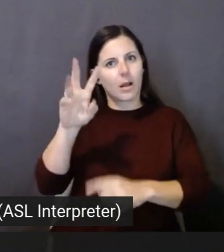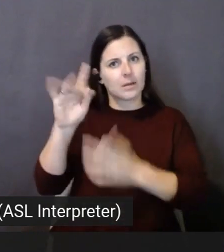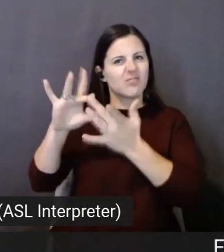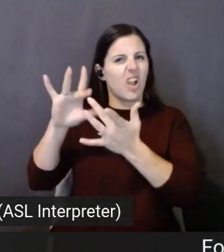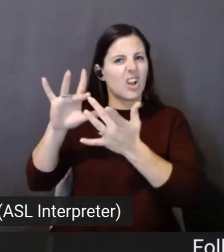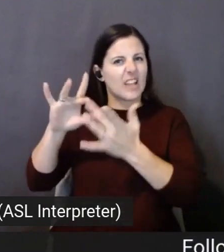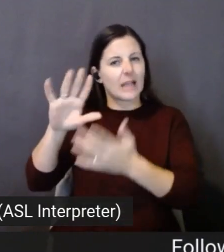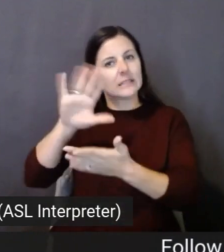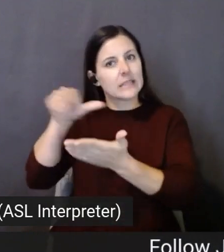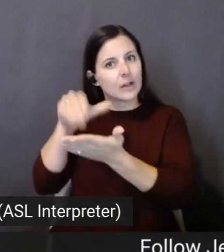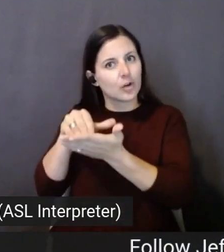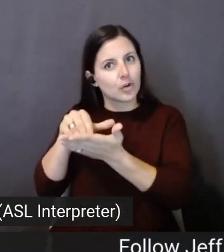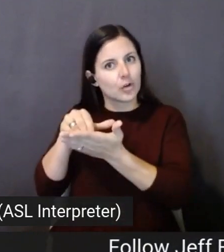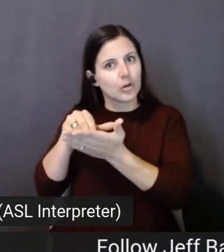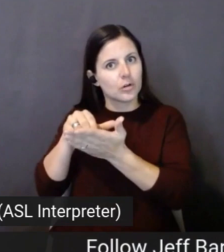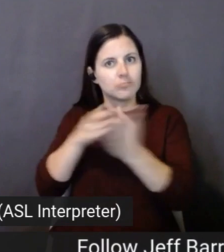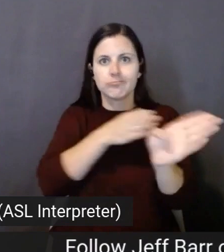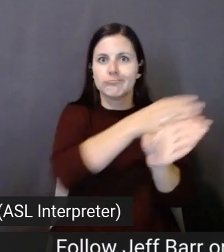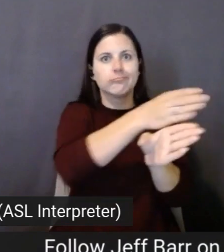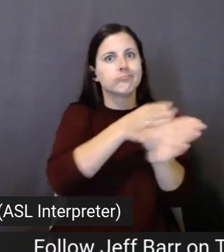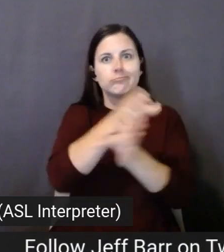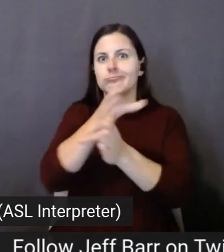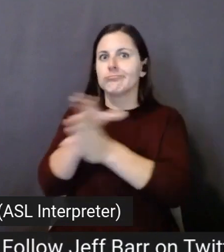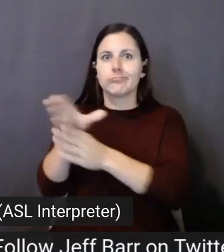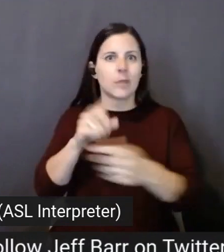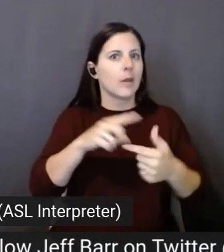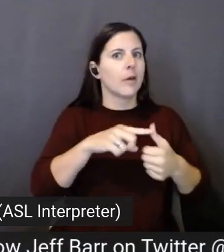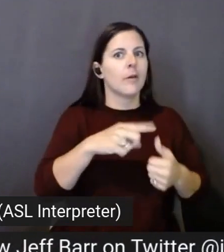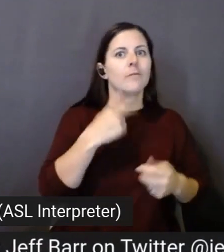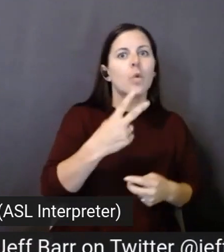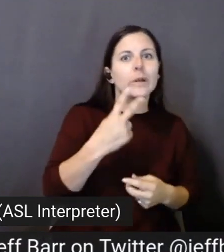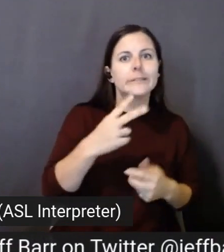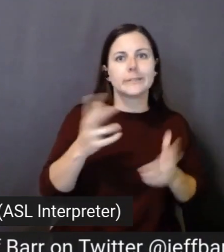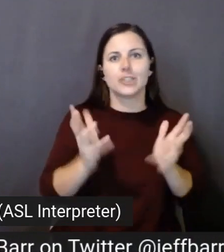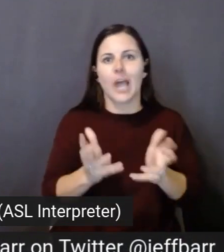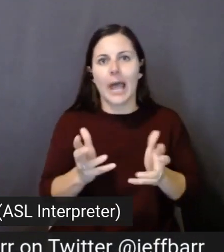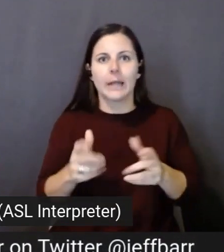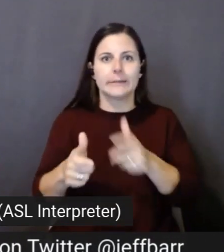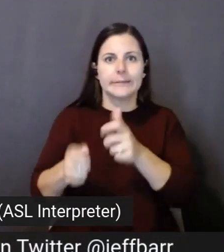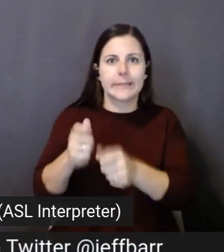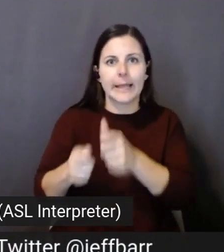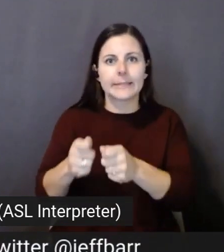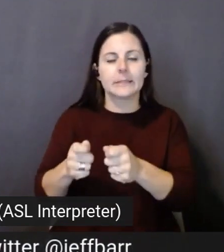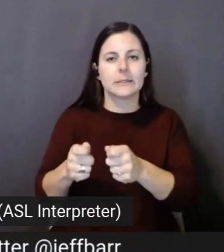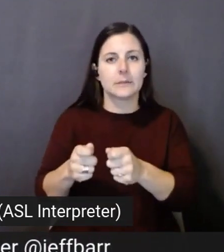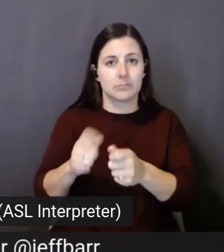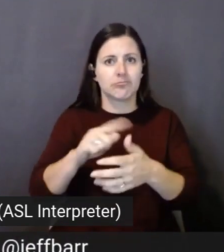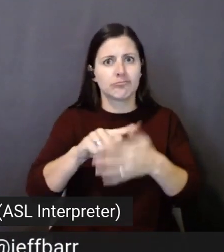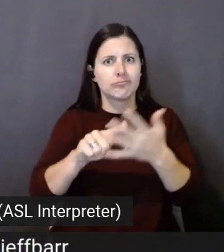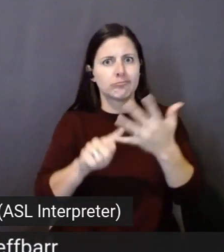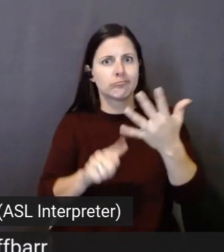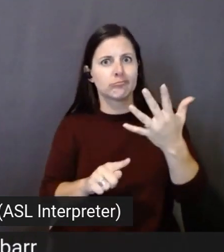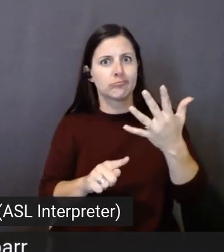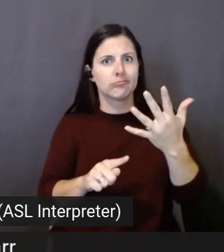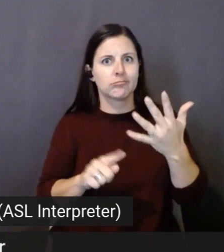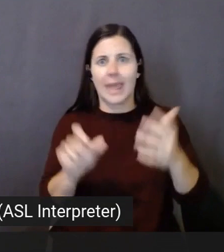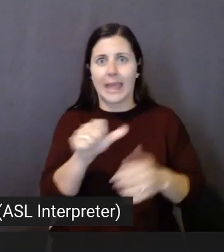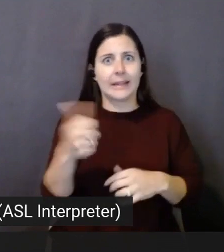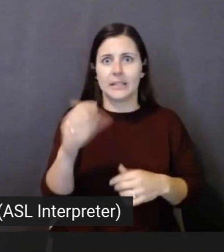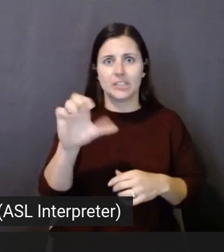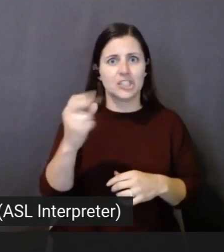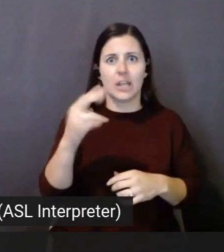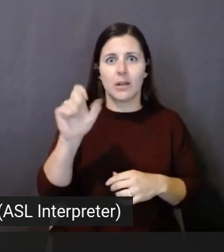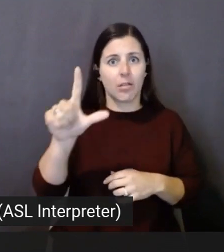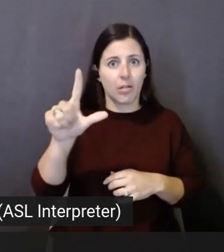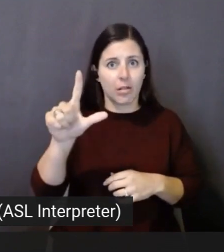works across multiple channels. So voice, chat, text. It's which means that it's omni-channel, and so it all works